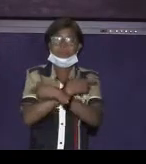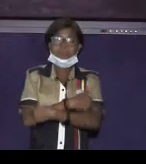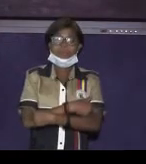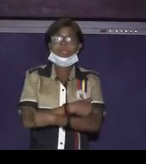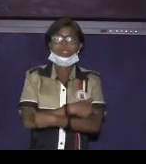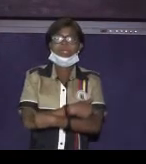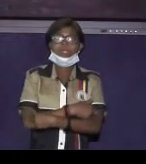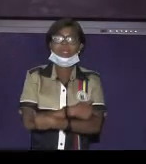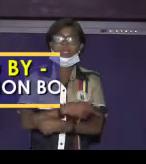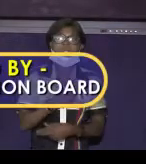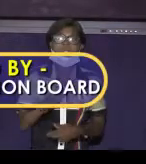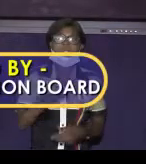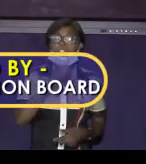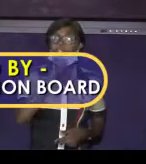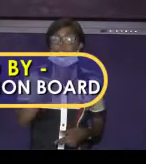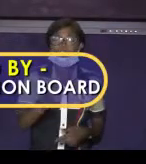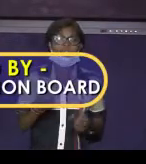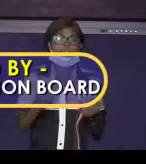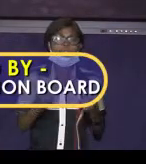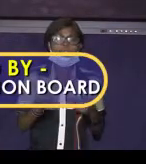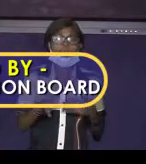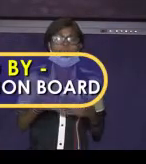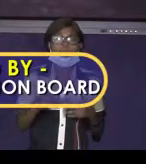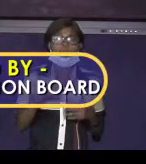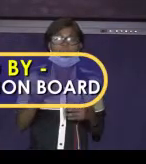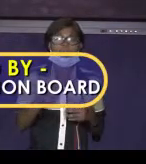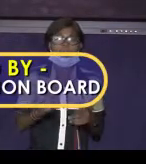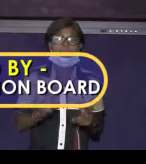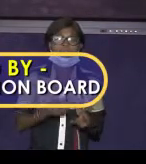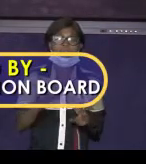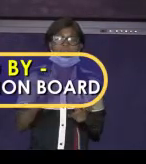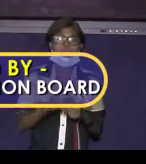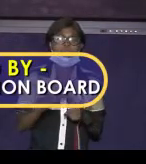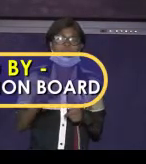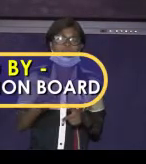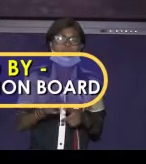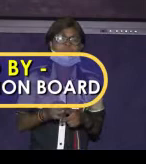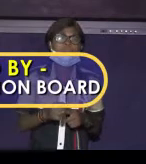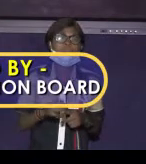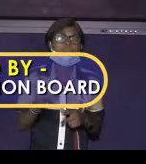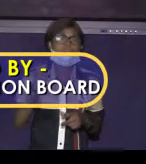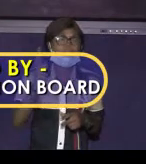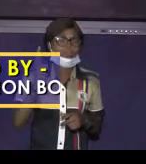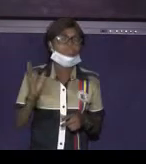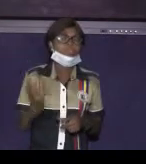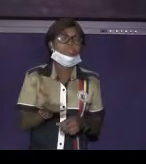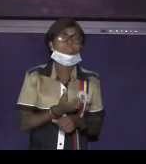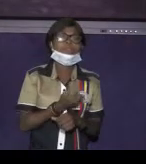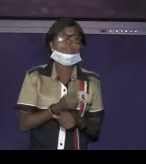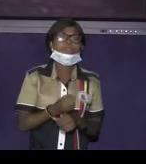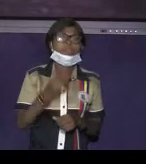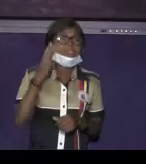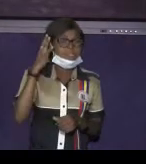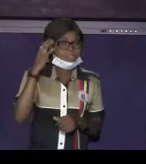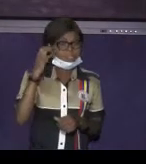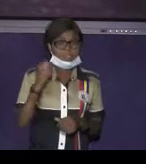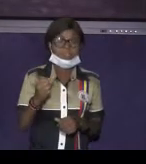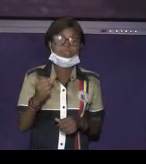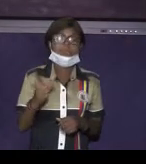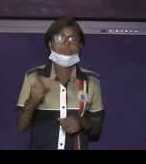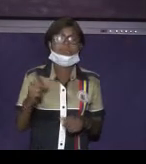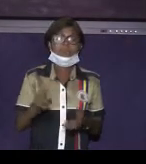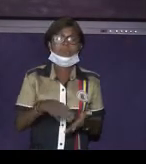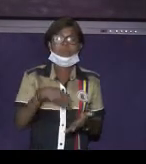comes after the first word, should take. Is painting, should take. Is painting, is not